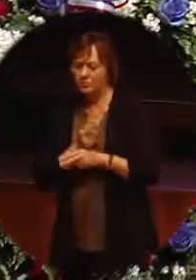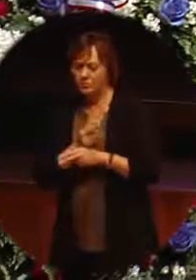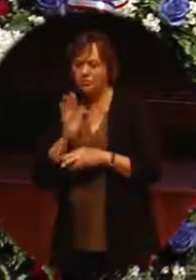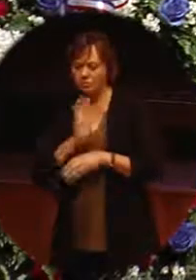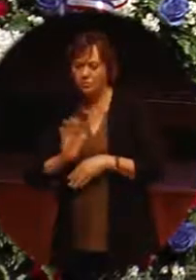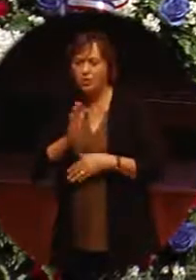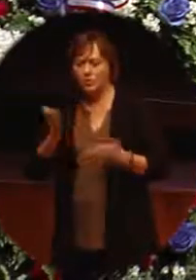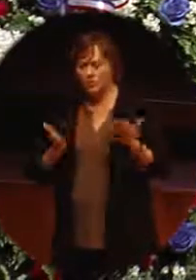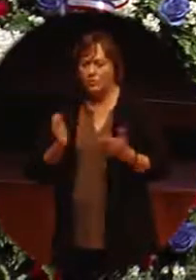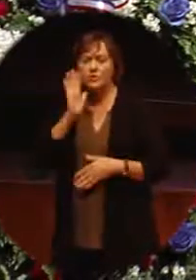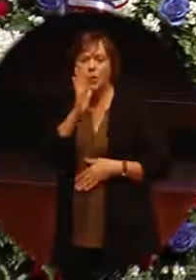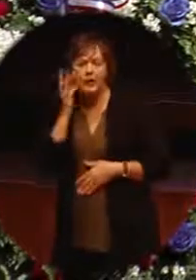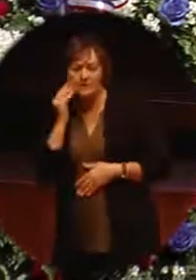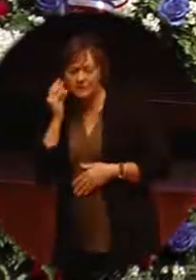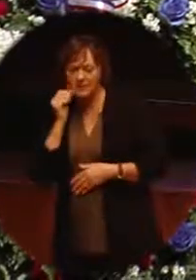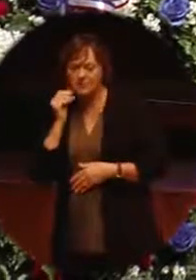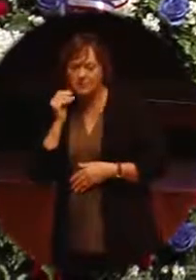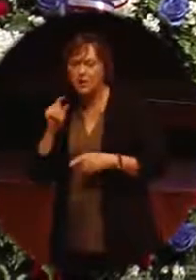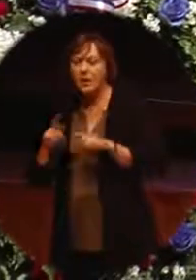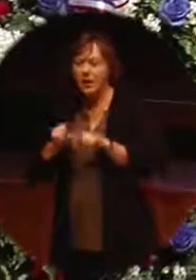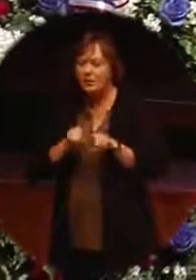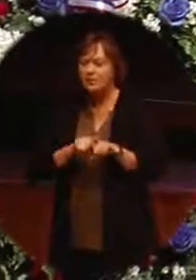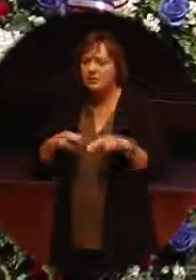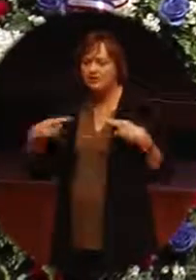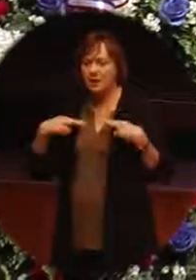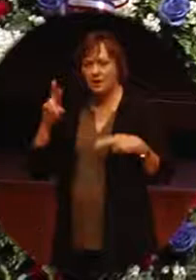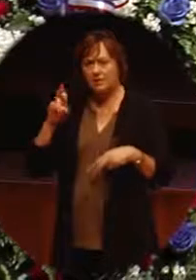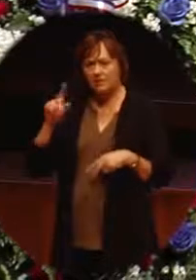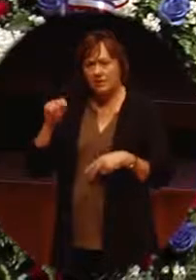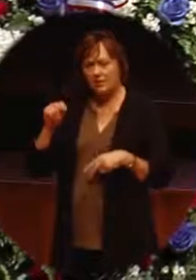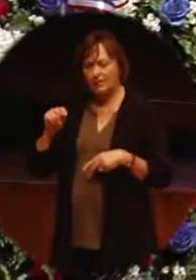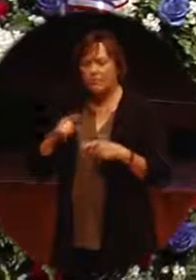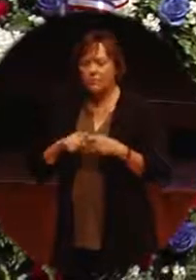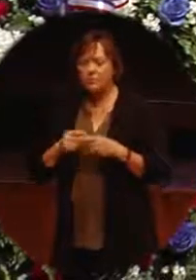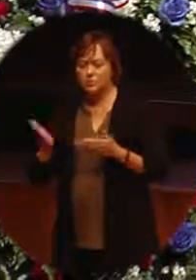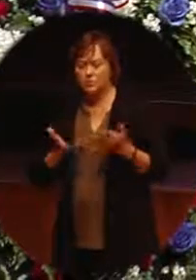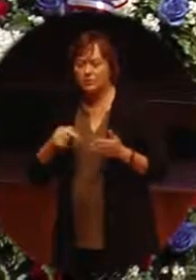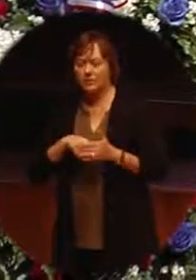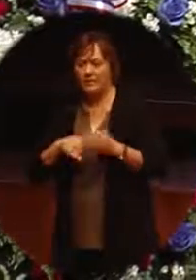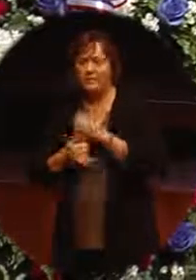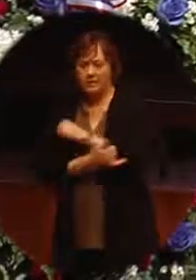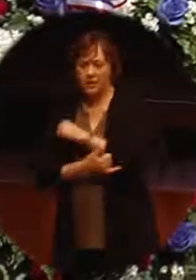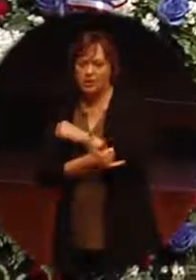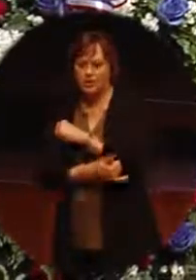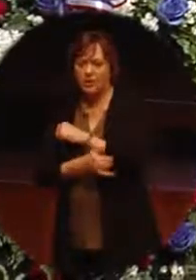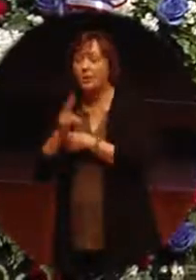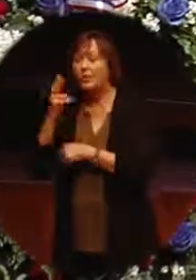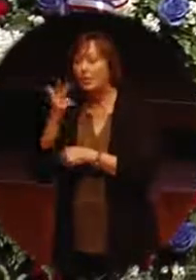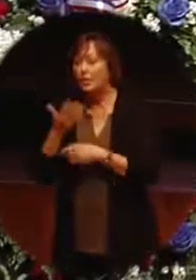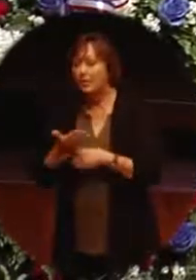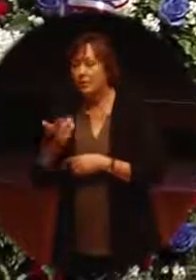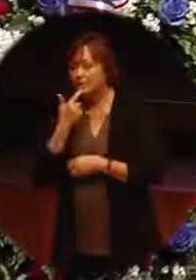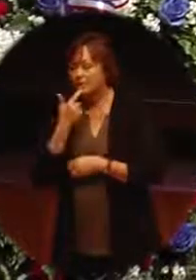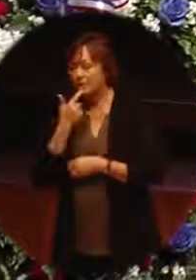So use your service, your experiences as a veteran to continue to serve this country.